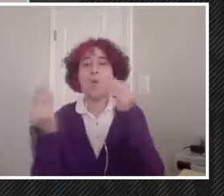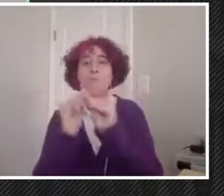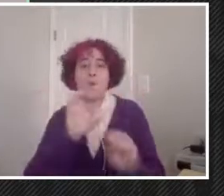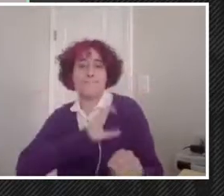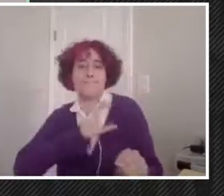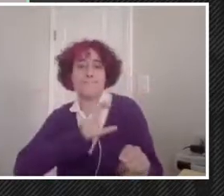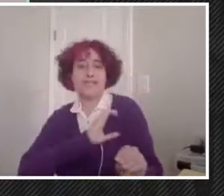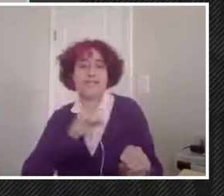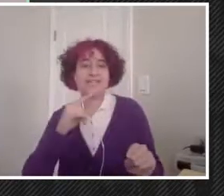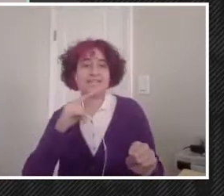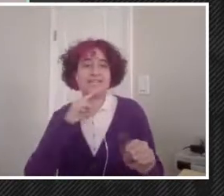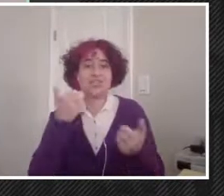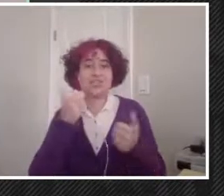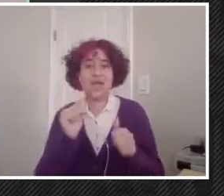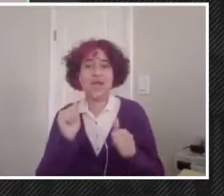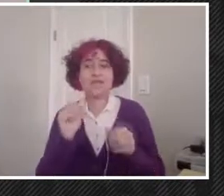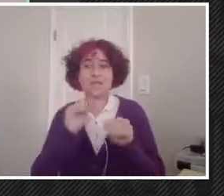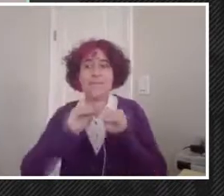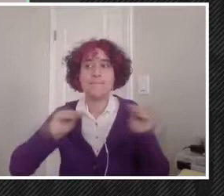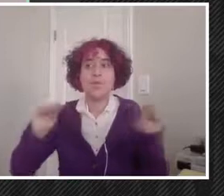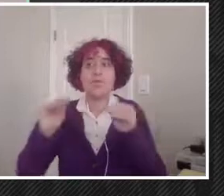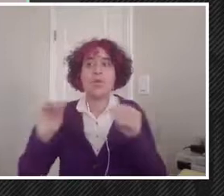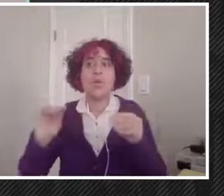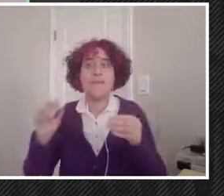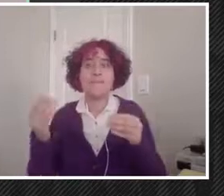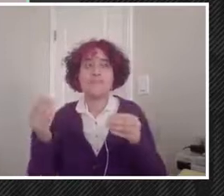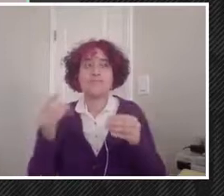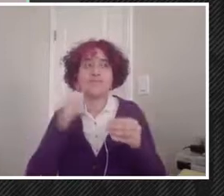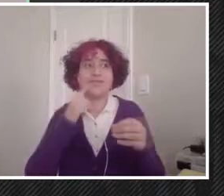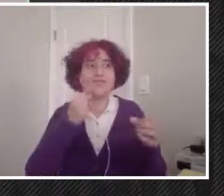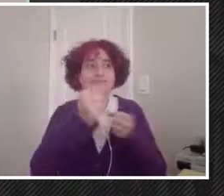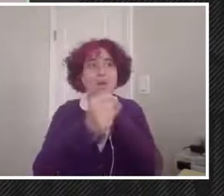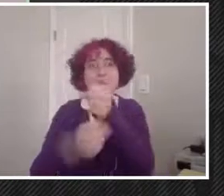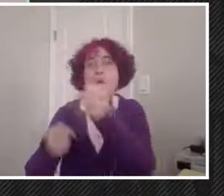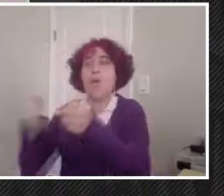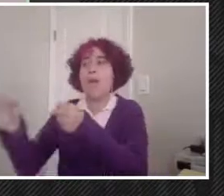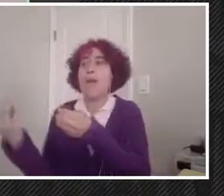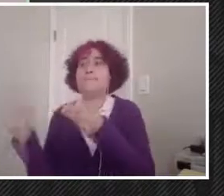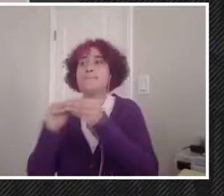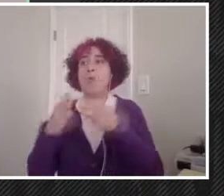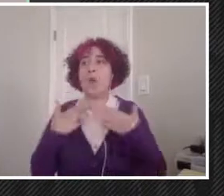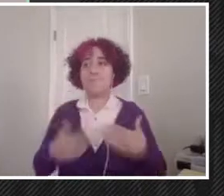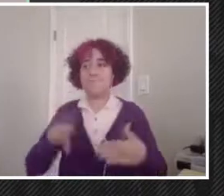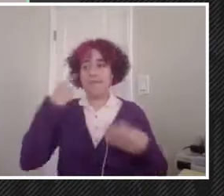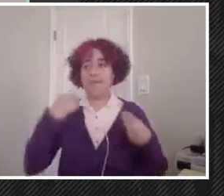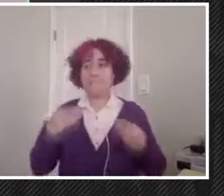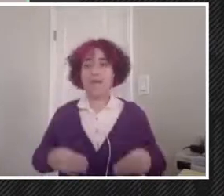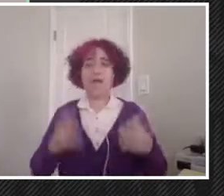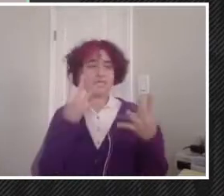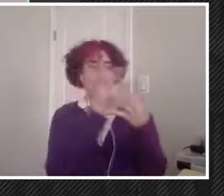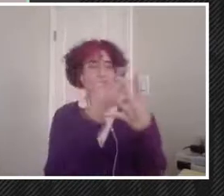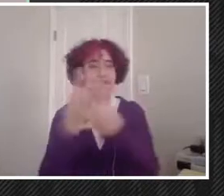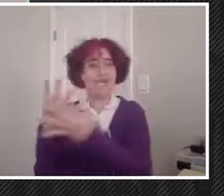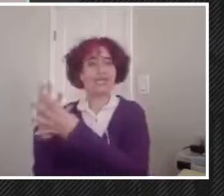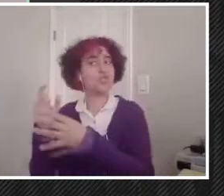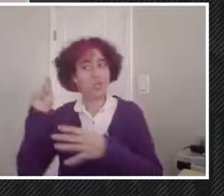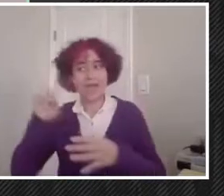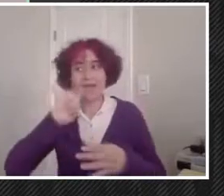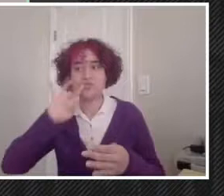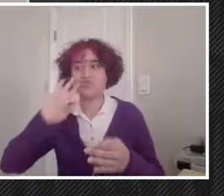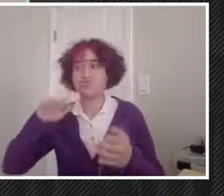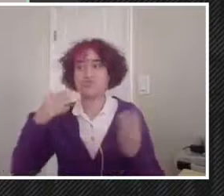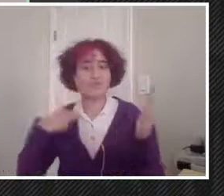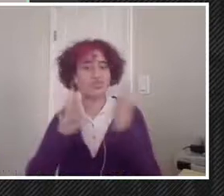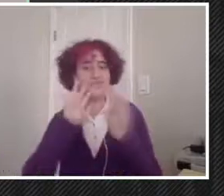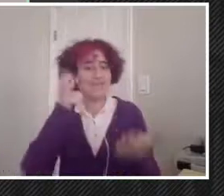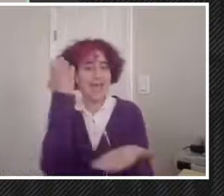bodies in cages to meet this bottom line, then we have to address the economic model as well. Right? If we're going to